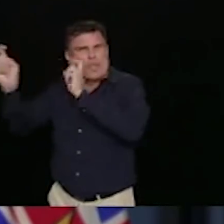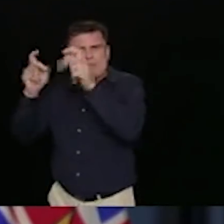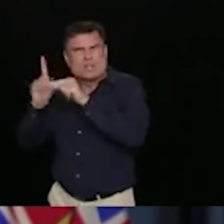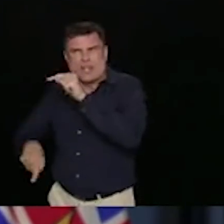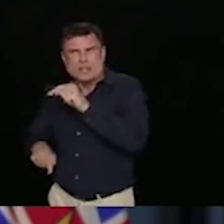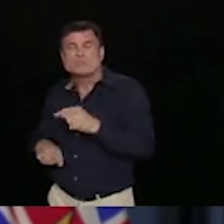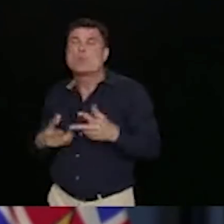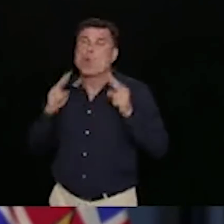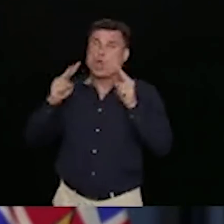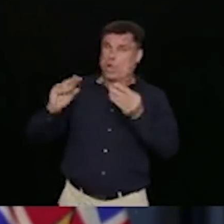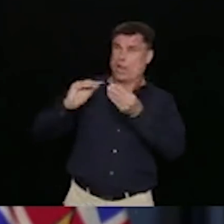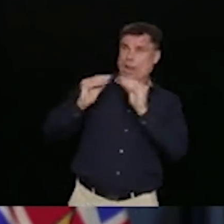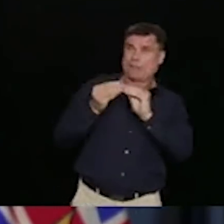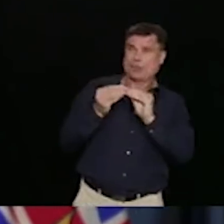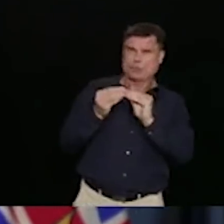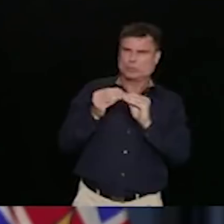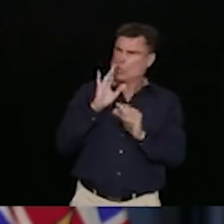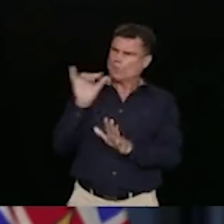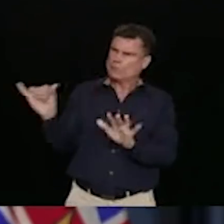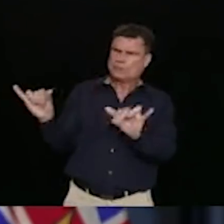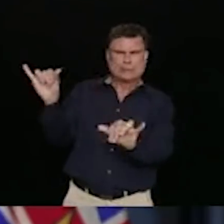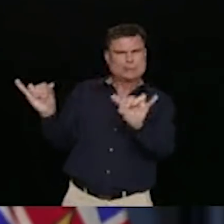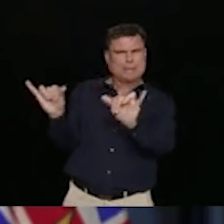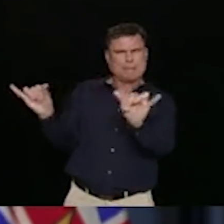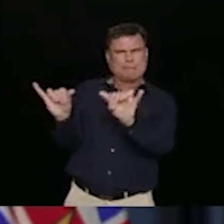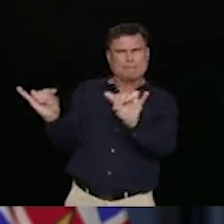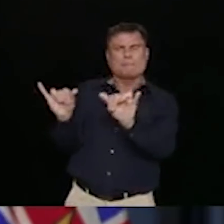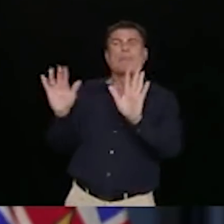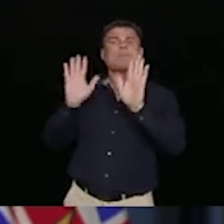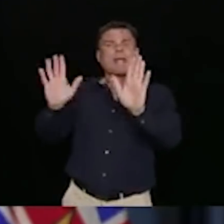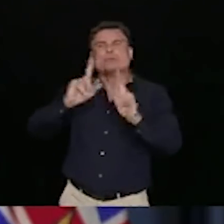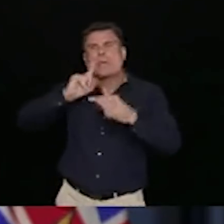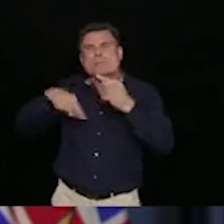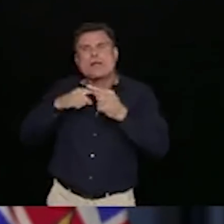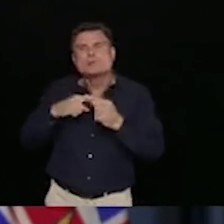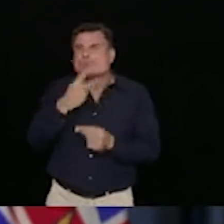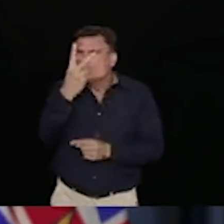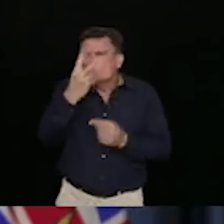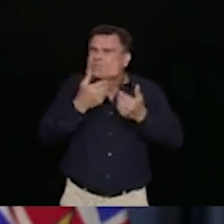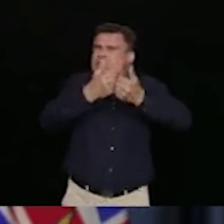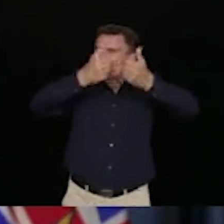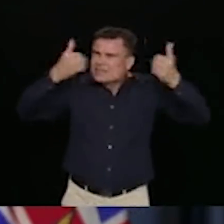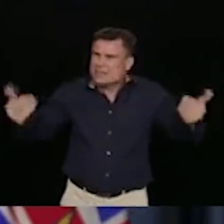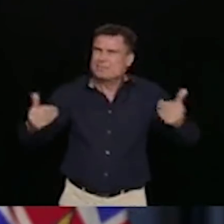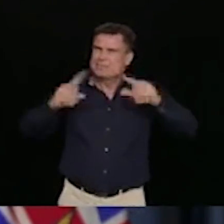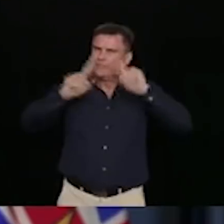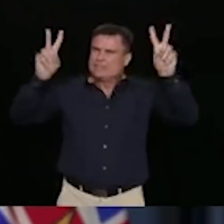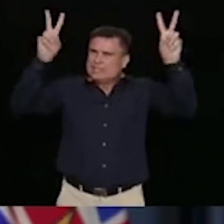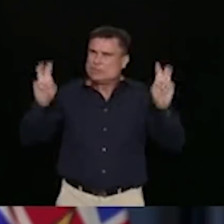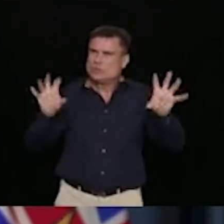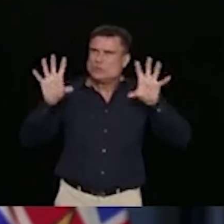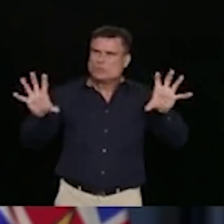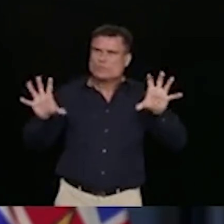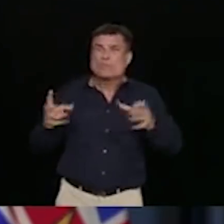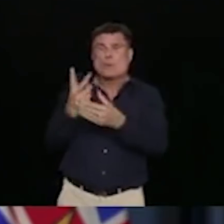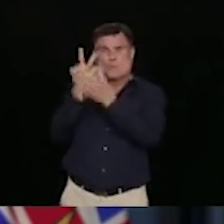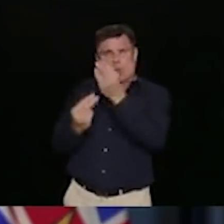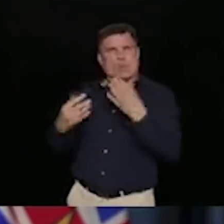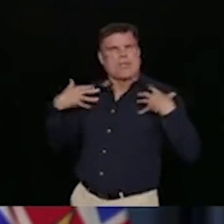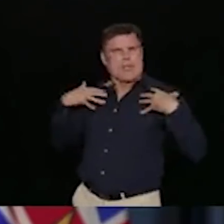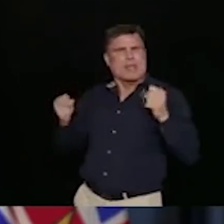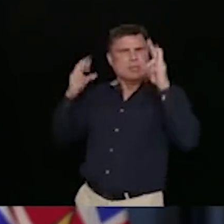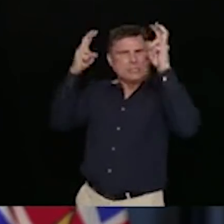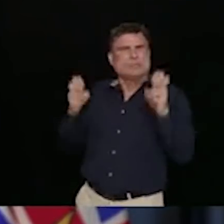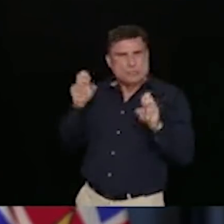numbers align today. But I think we're talking about two separate things here. They're both public health emergencies, without any